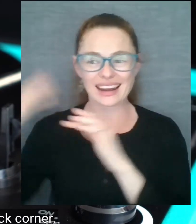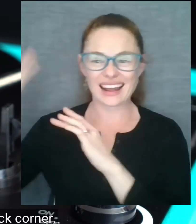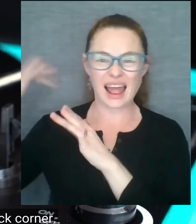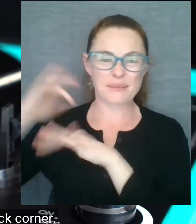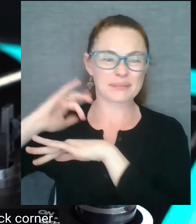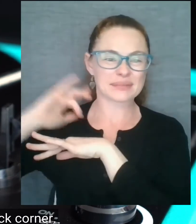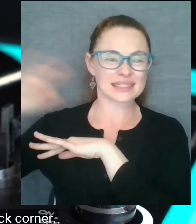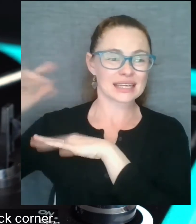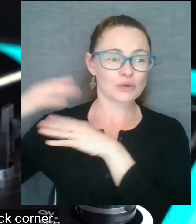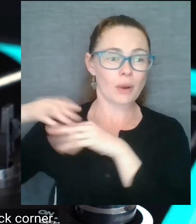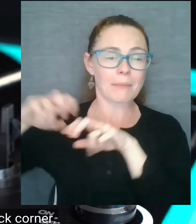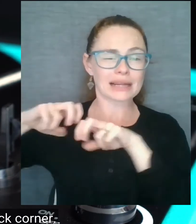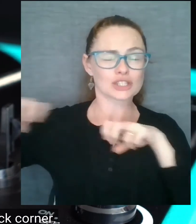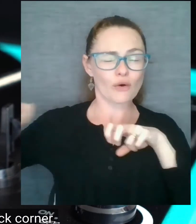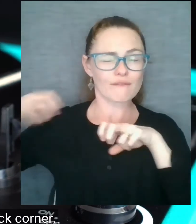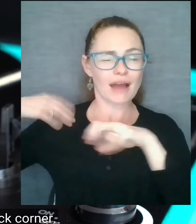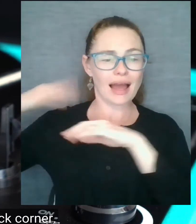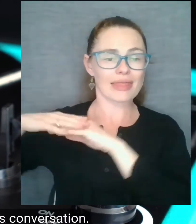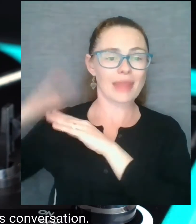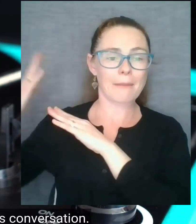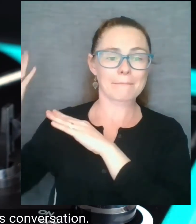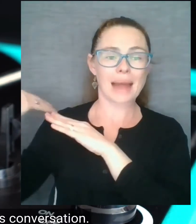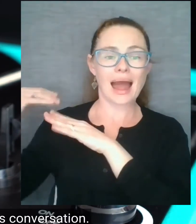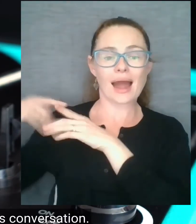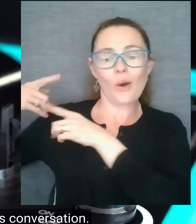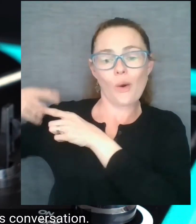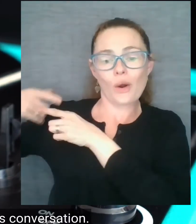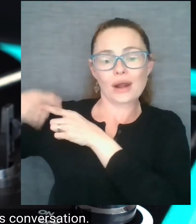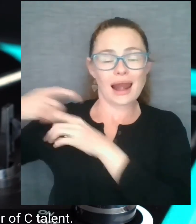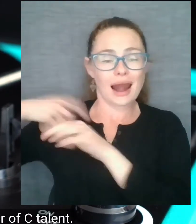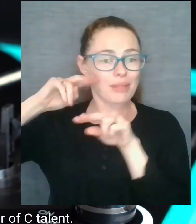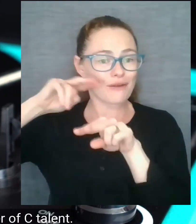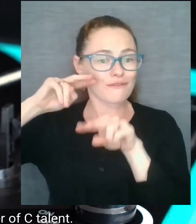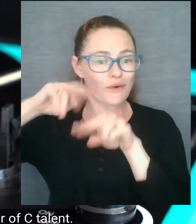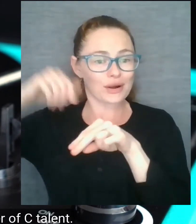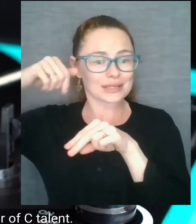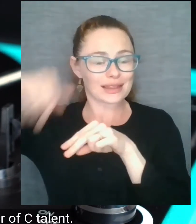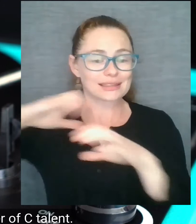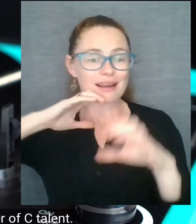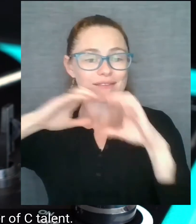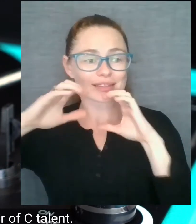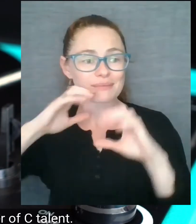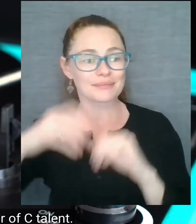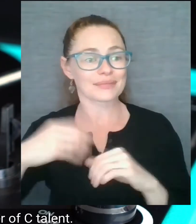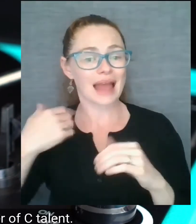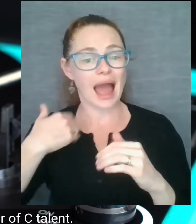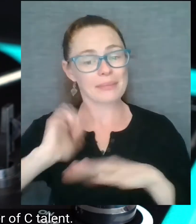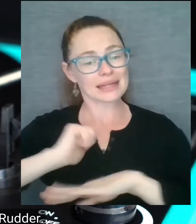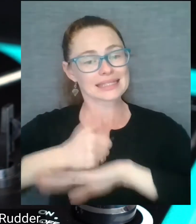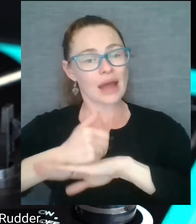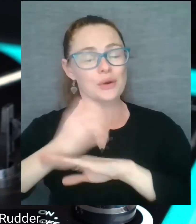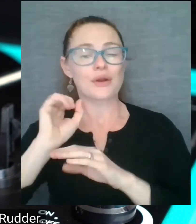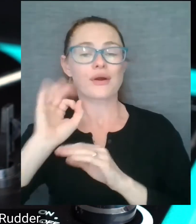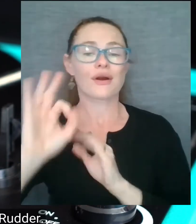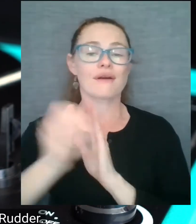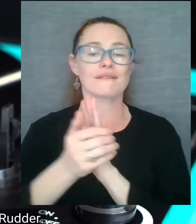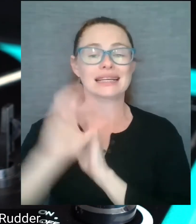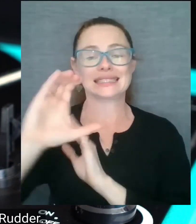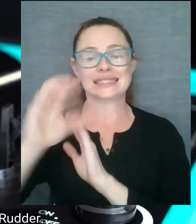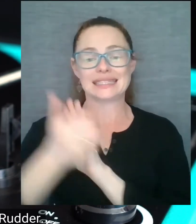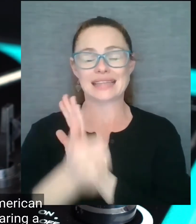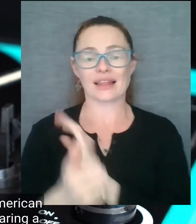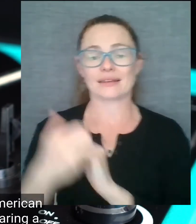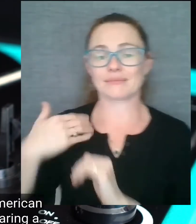a sofa in the back corner, and looking forward to this conversation. I'm the CEO and founder of C Talent. Hello, I'm